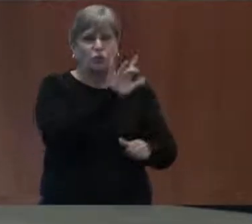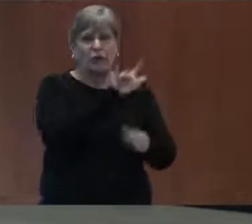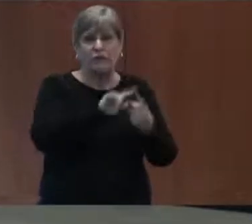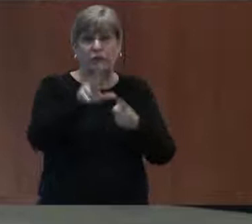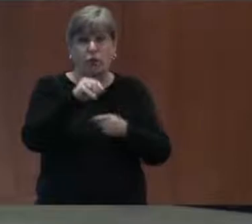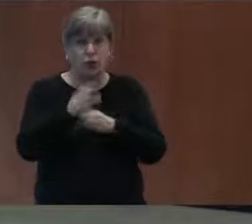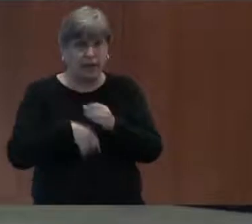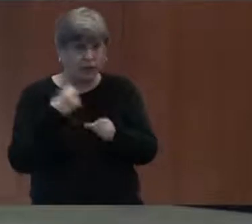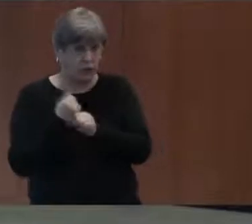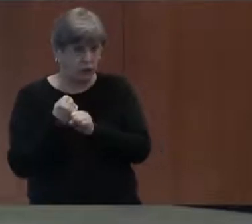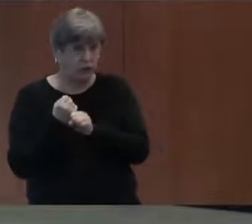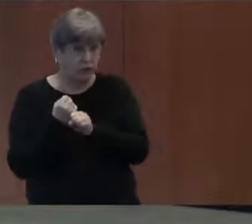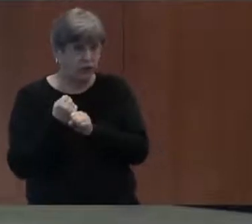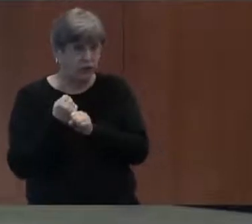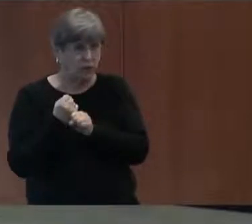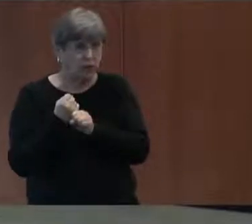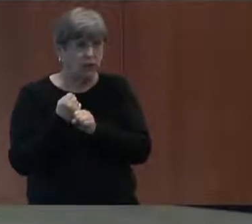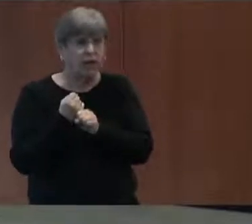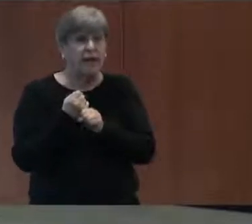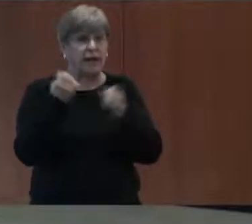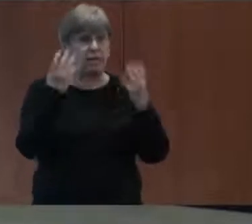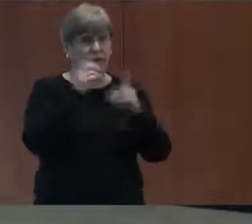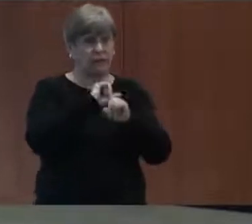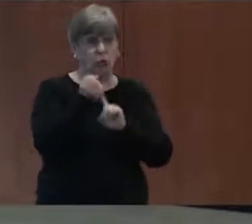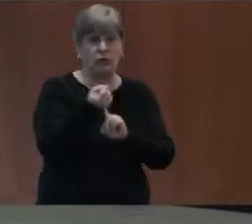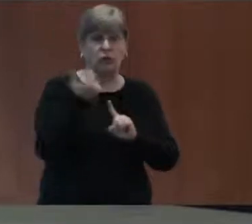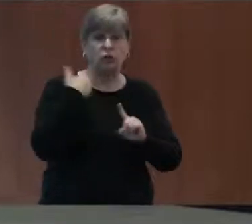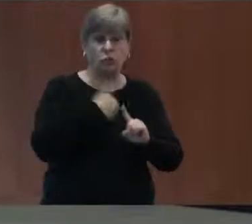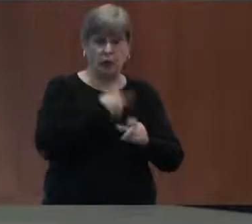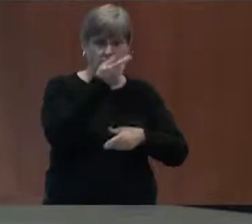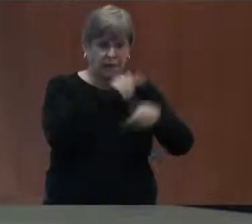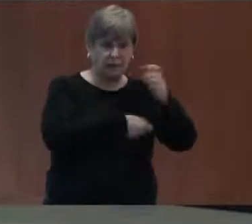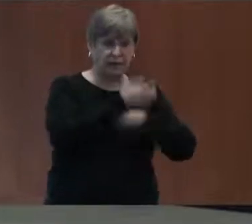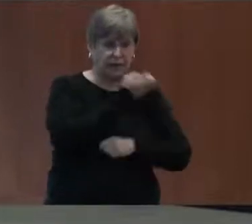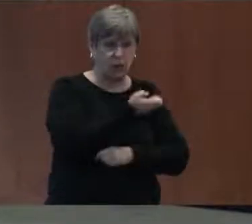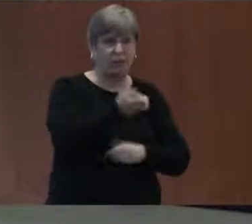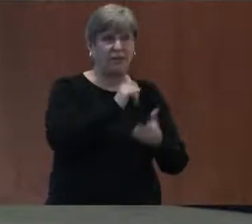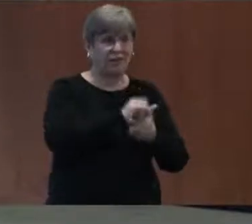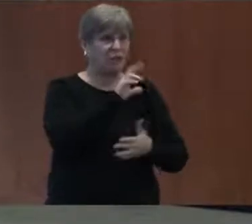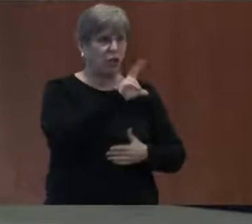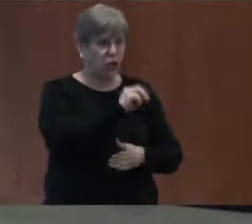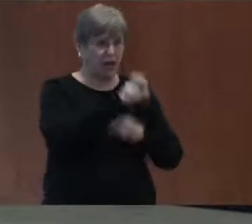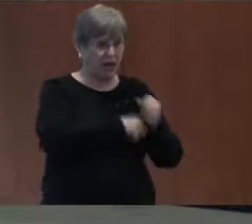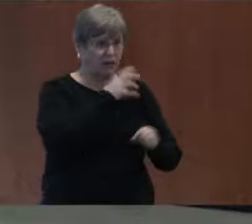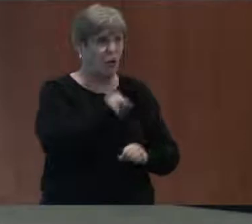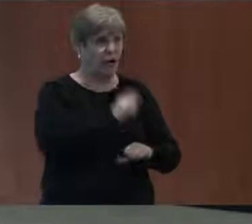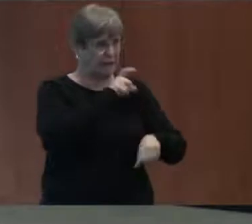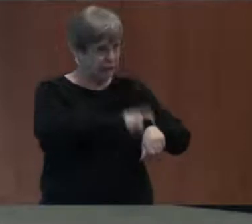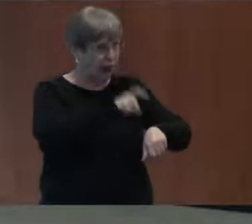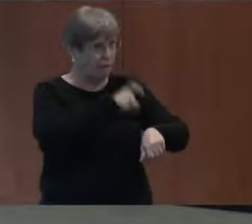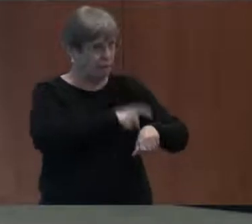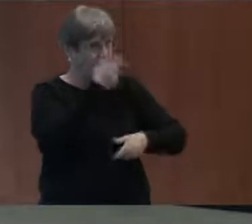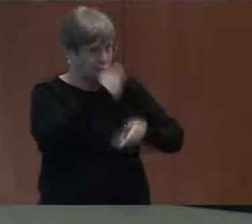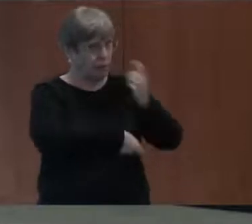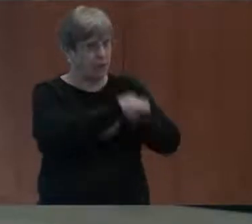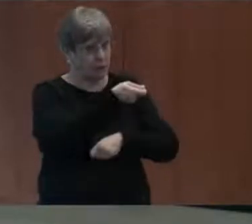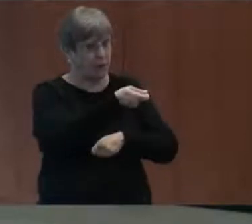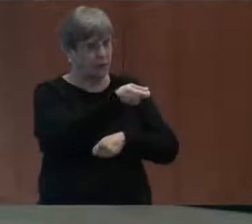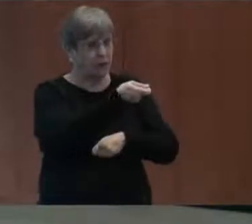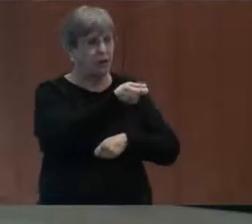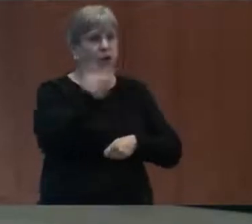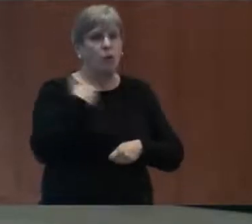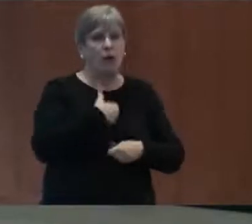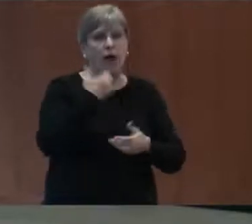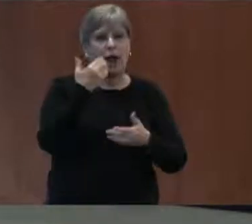30 years. In a lot of cases, we're replacing equipment that is 30 years old, and it's time for it to be replaced. We'll